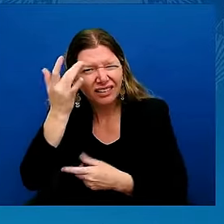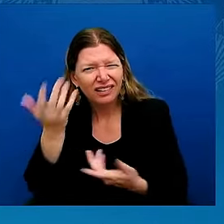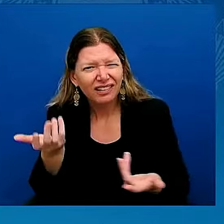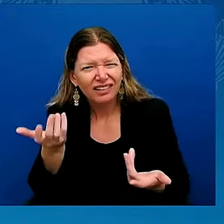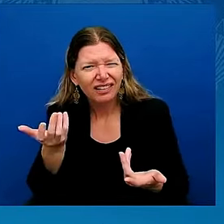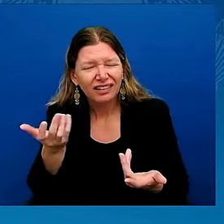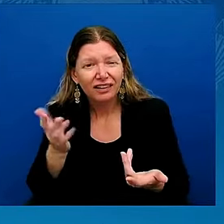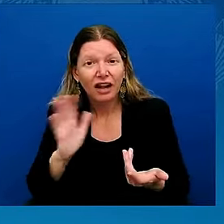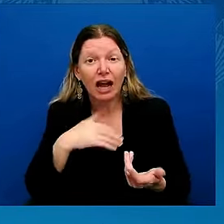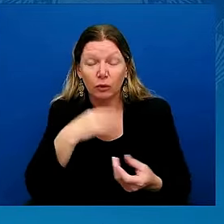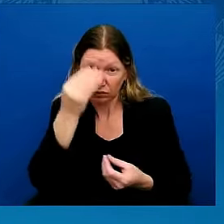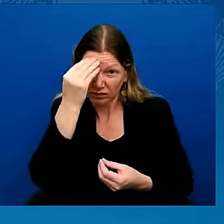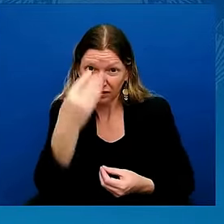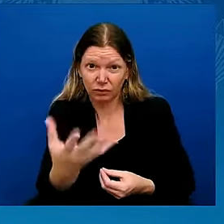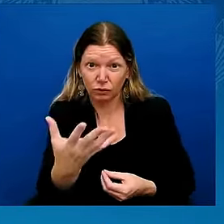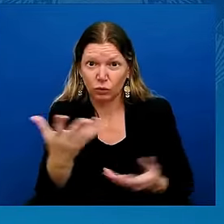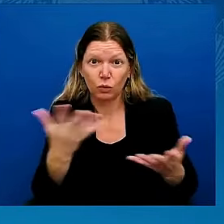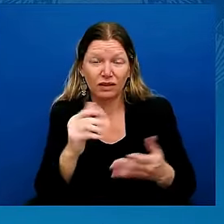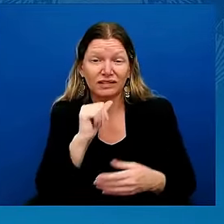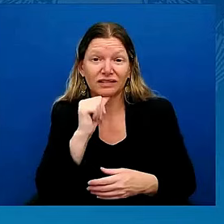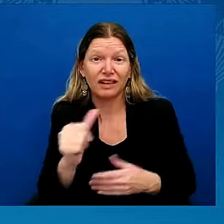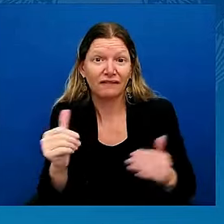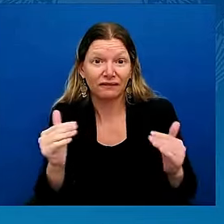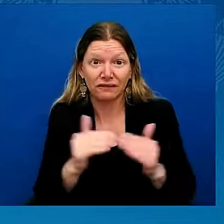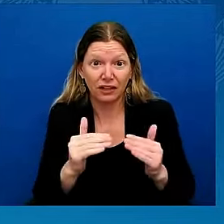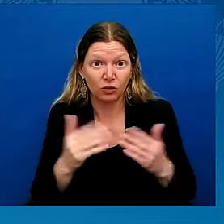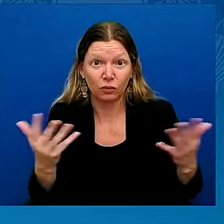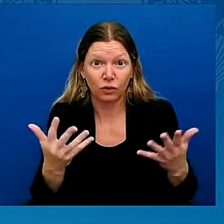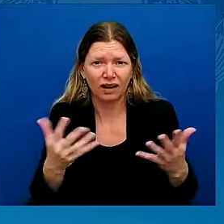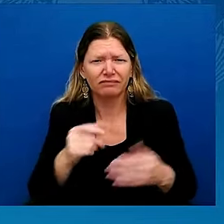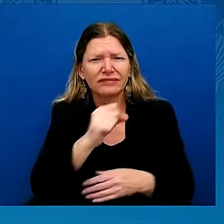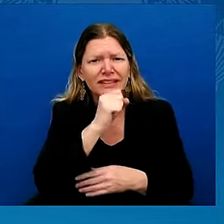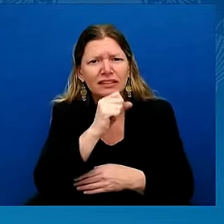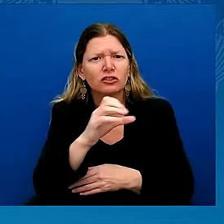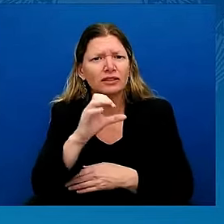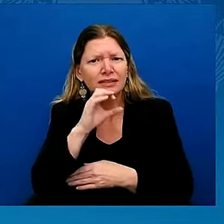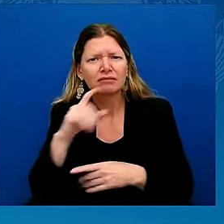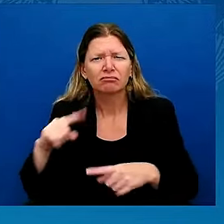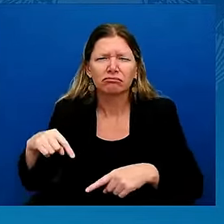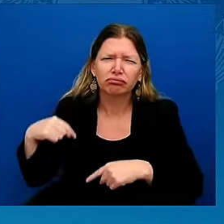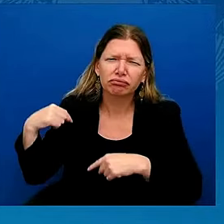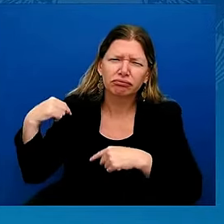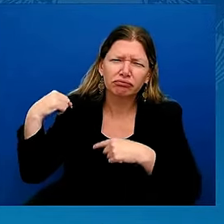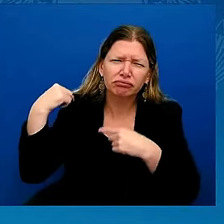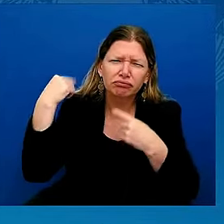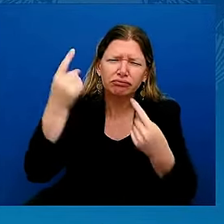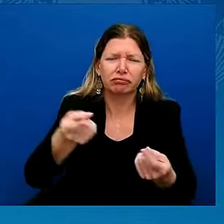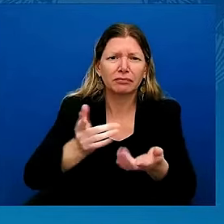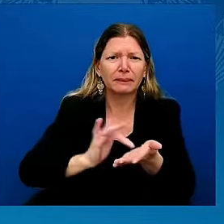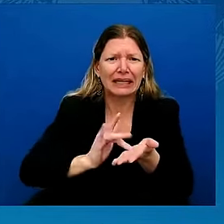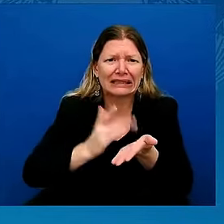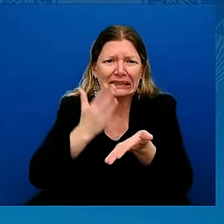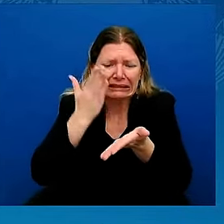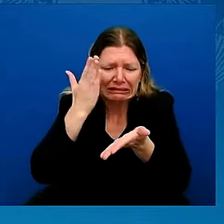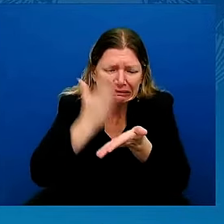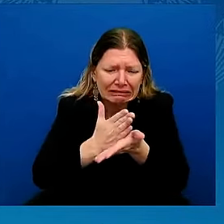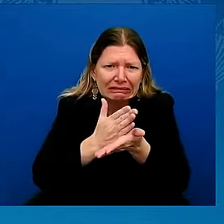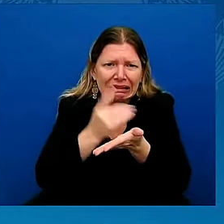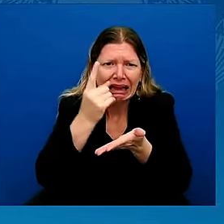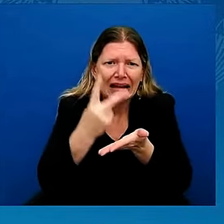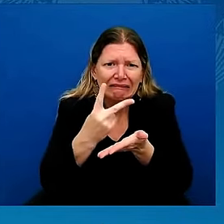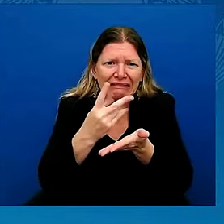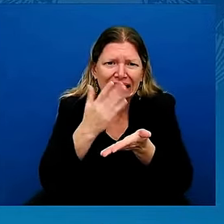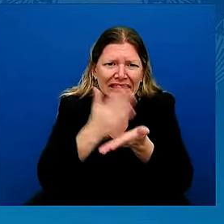long have had to cut pills in half because they cannot afford their full medication. That's not fair.